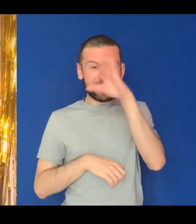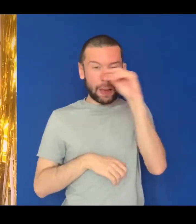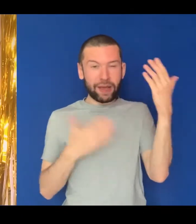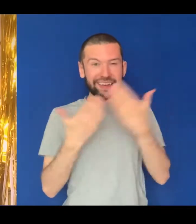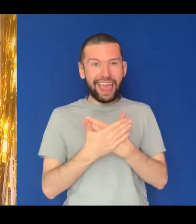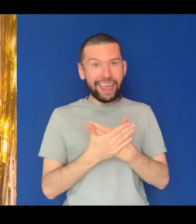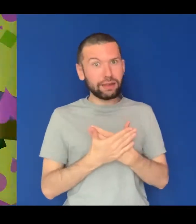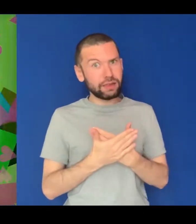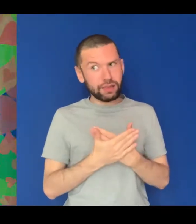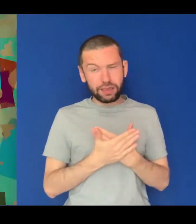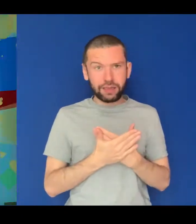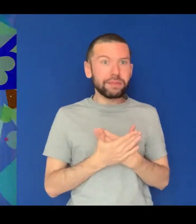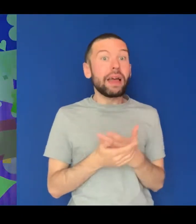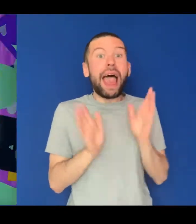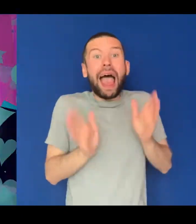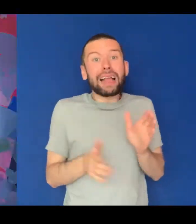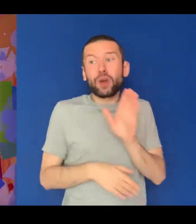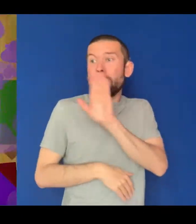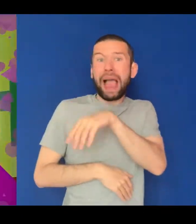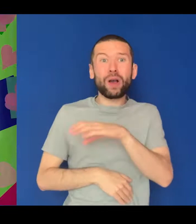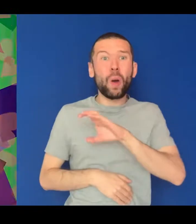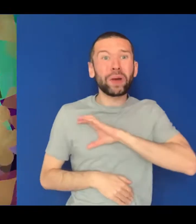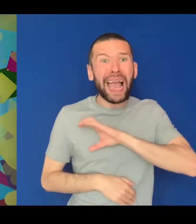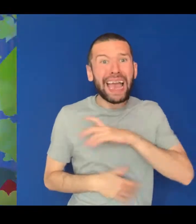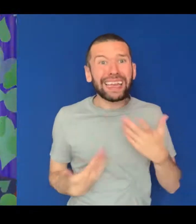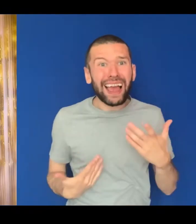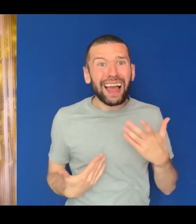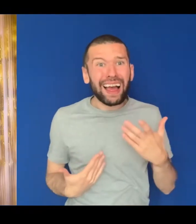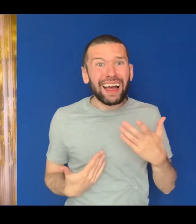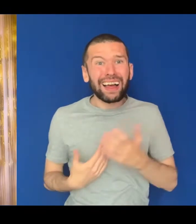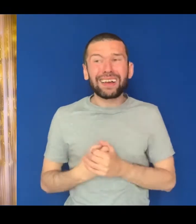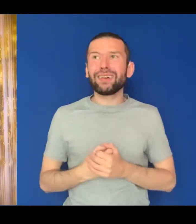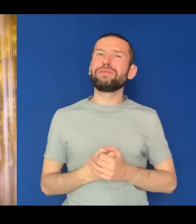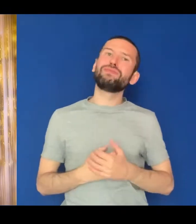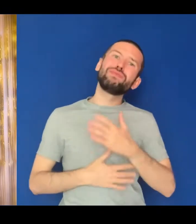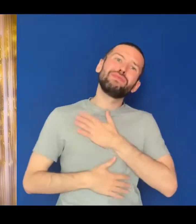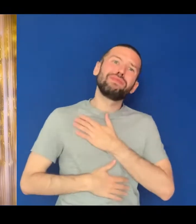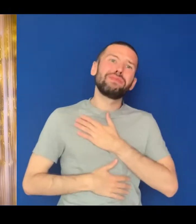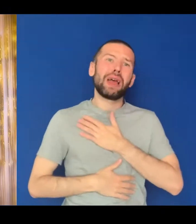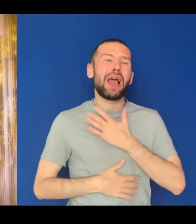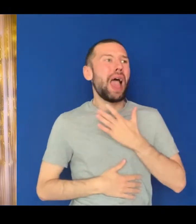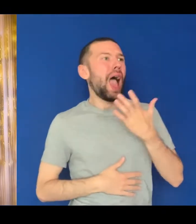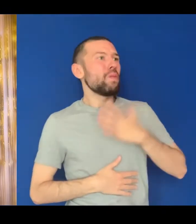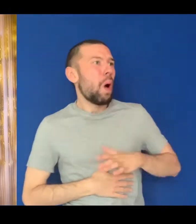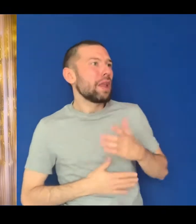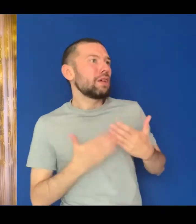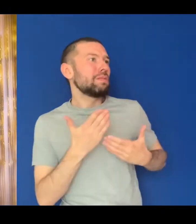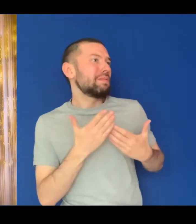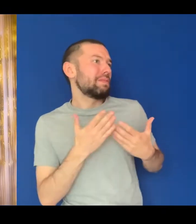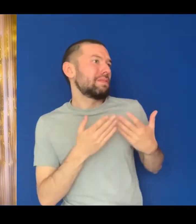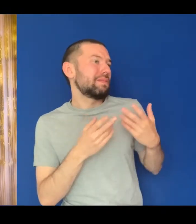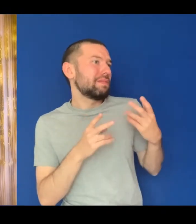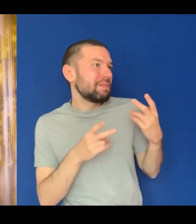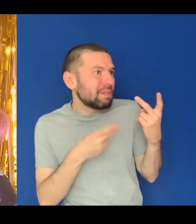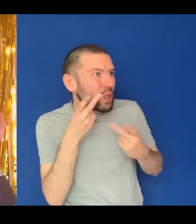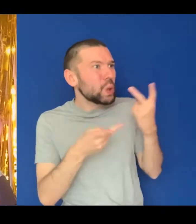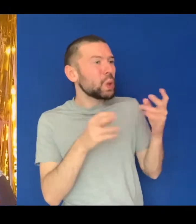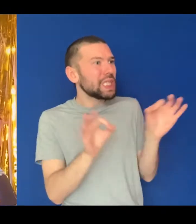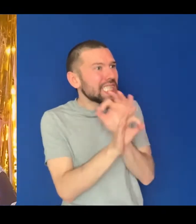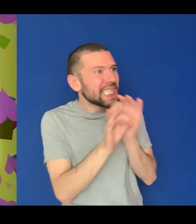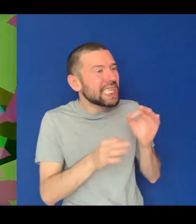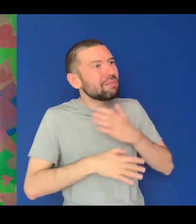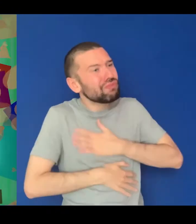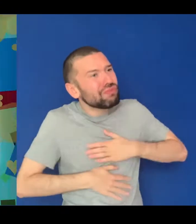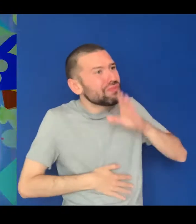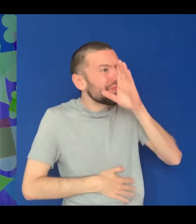Shannon? But then he had to be back home to Canada at Christmas. Oh, Alexa, cue Joni Mitchell.